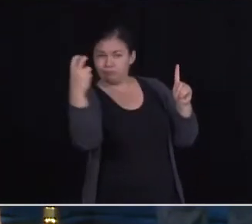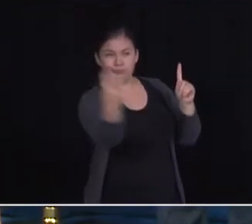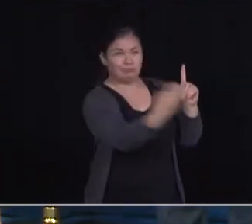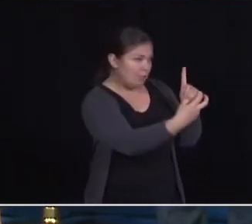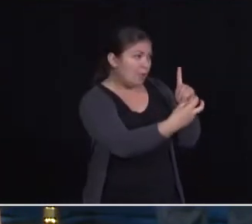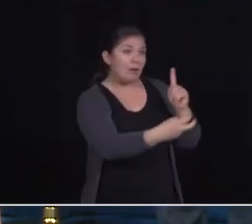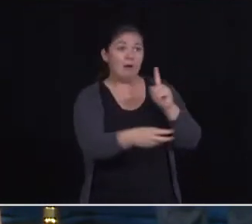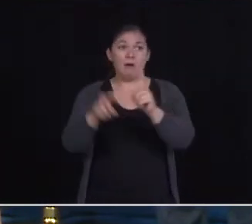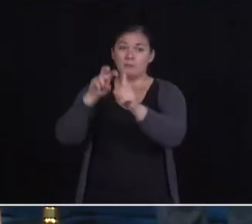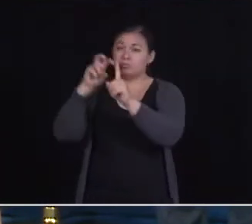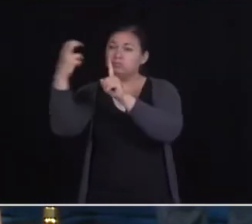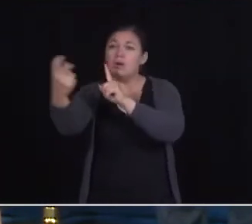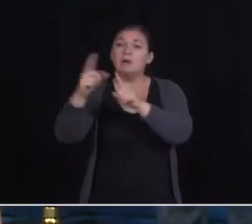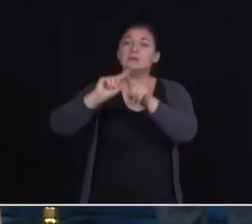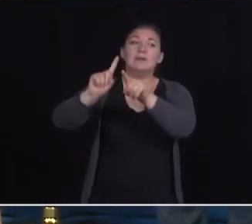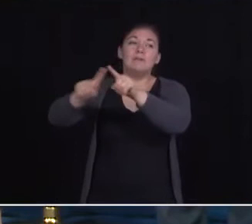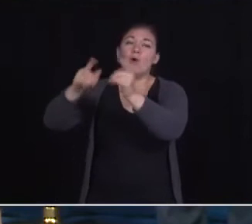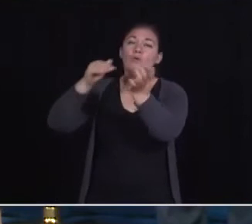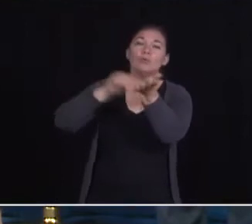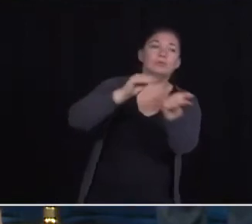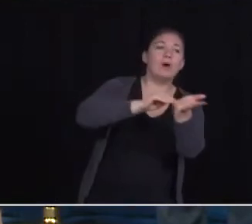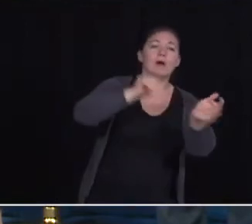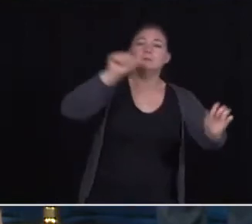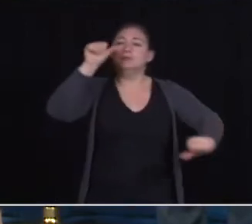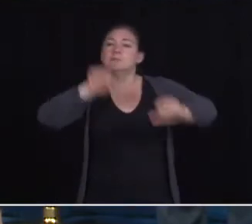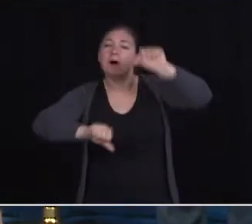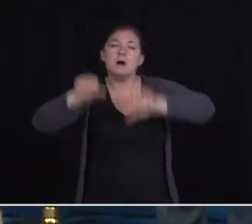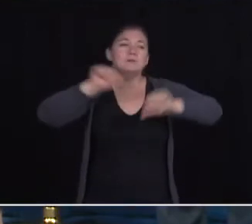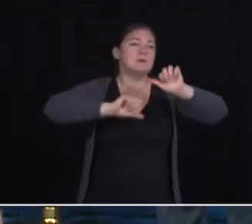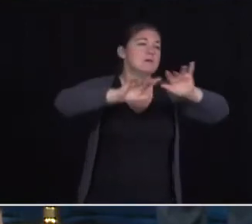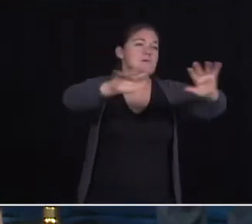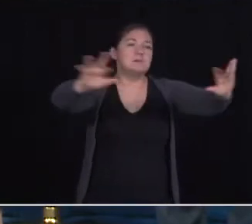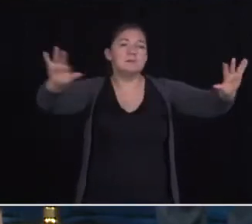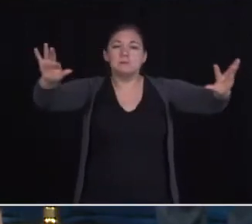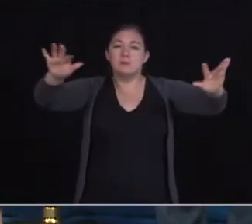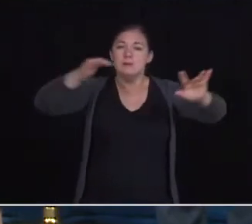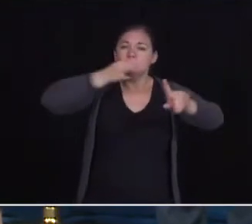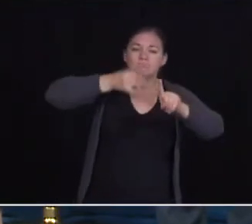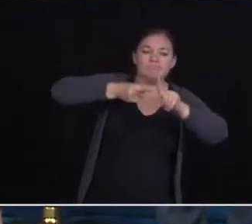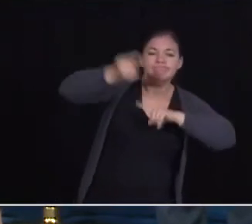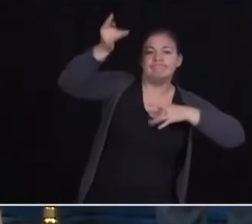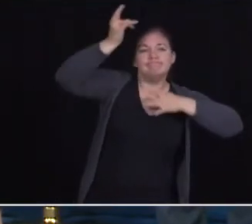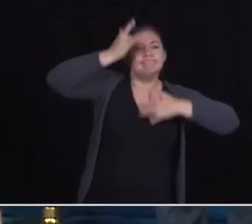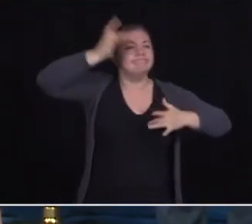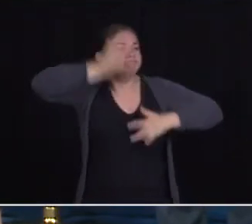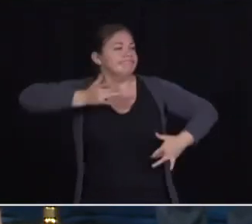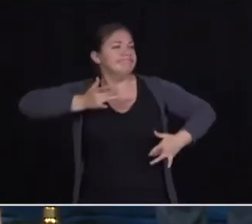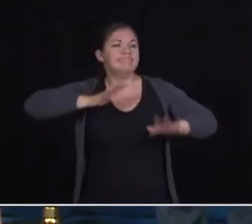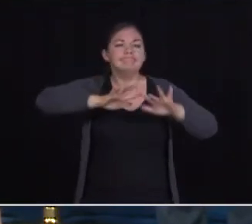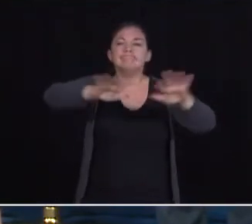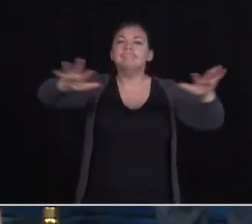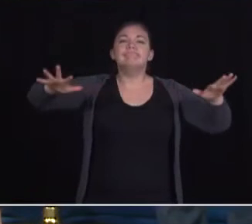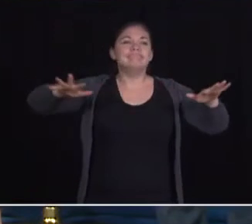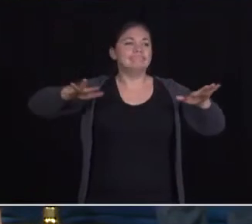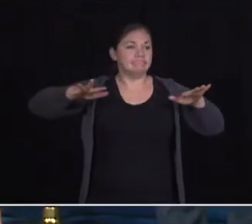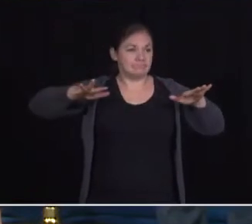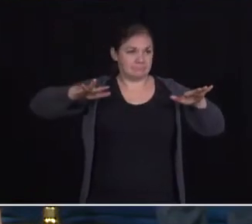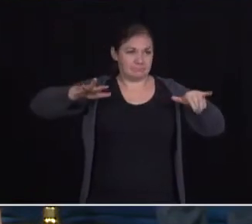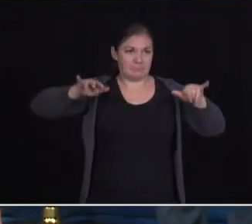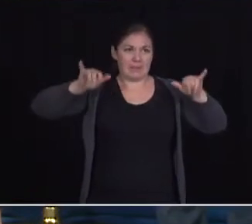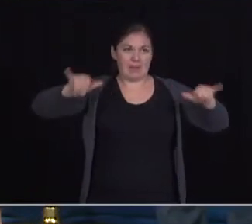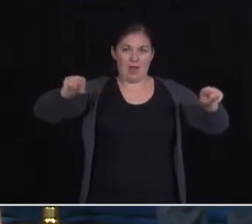epidemiologists and scientists and everyone in the health community. And once they give me that